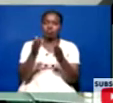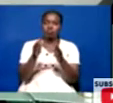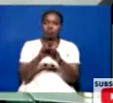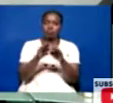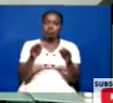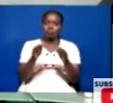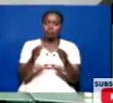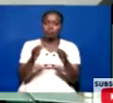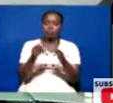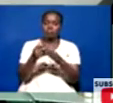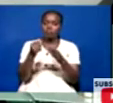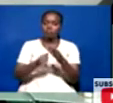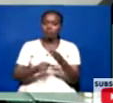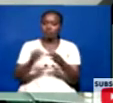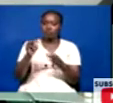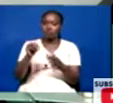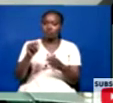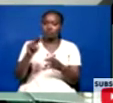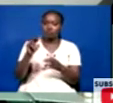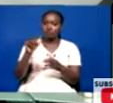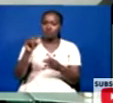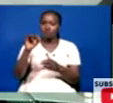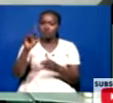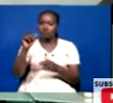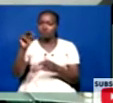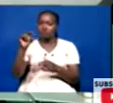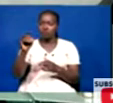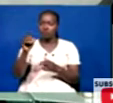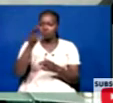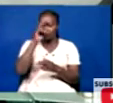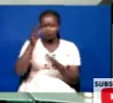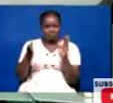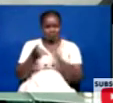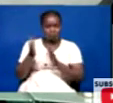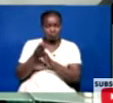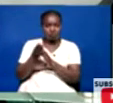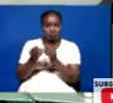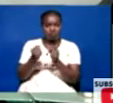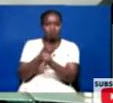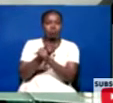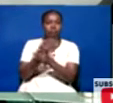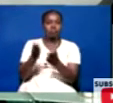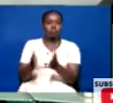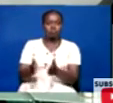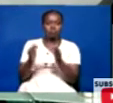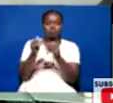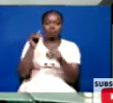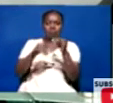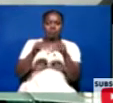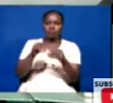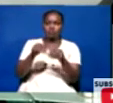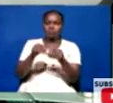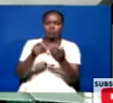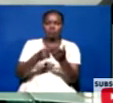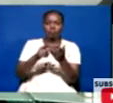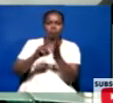were discovered at the center. Police, of course, swiftly moving in and securing those ballot boxes and tallying resuming a little